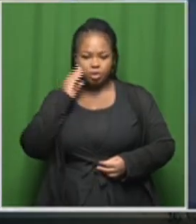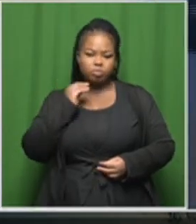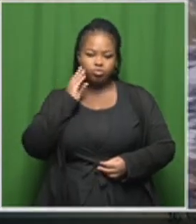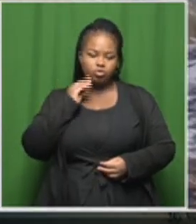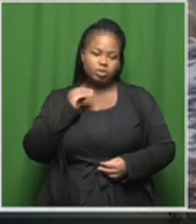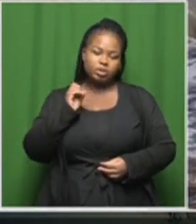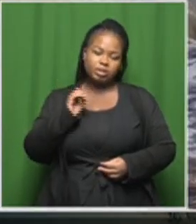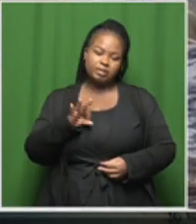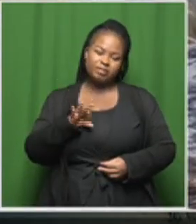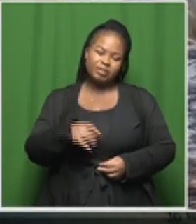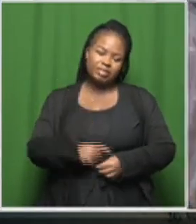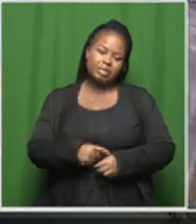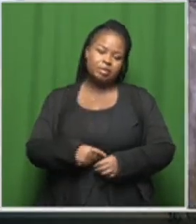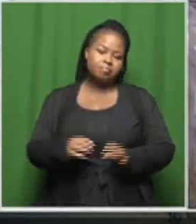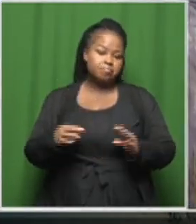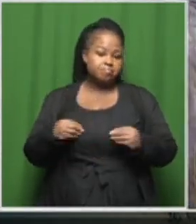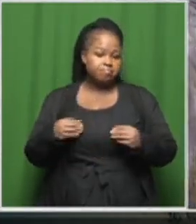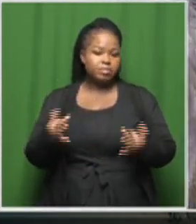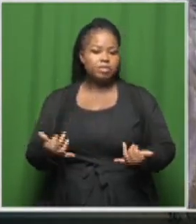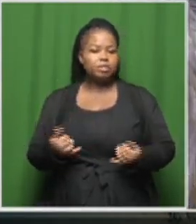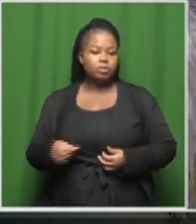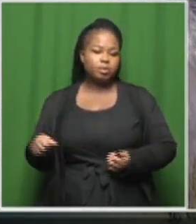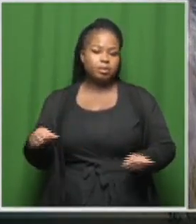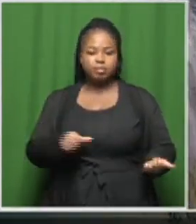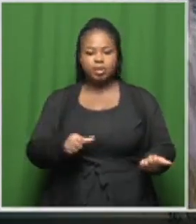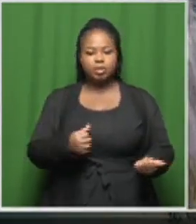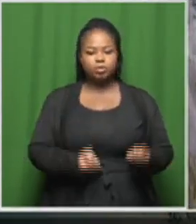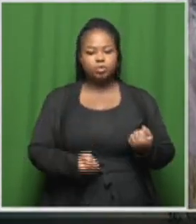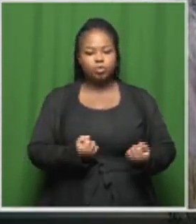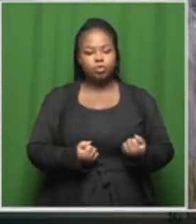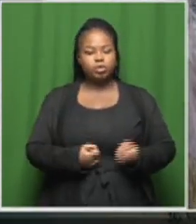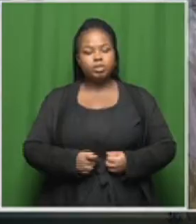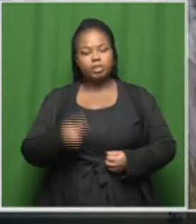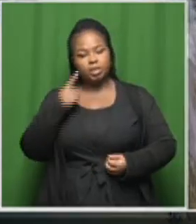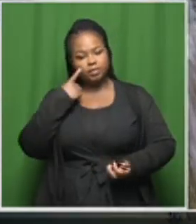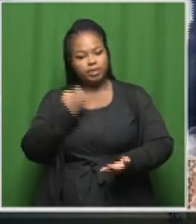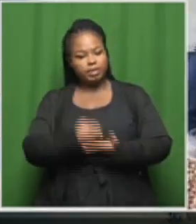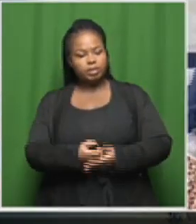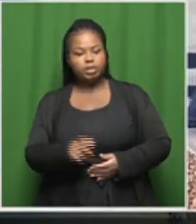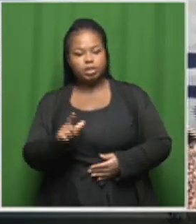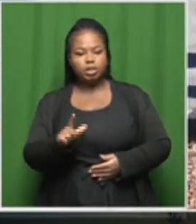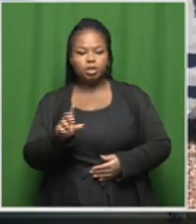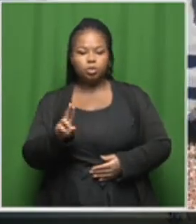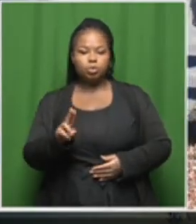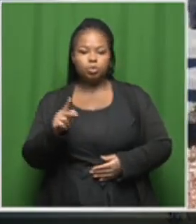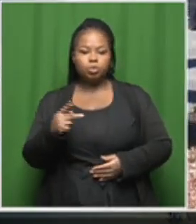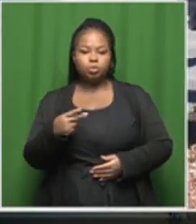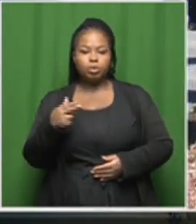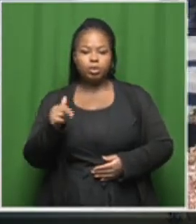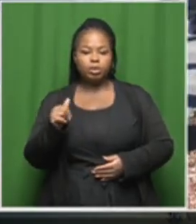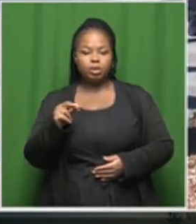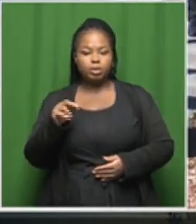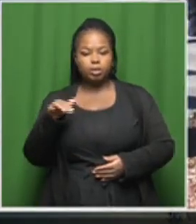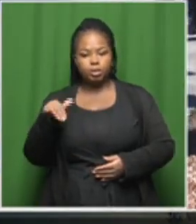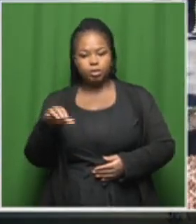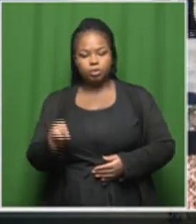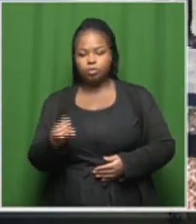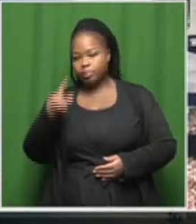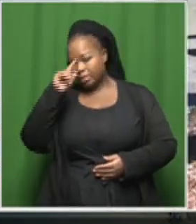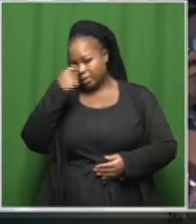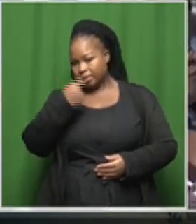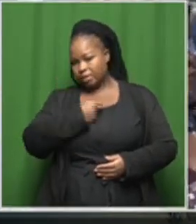if time permits today, we will head back into court for that first testimony of Lukanyo Gqeberha. He is the son of the